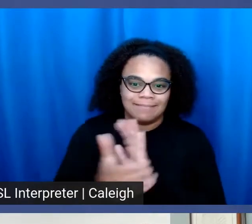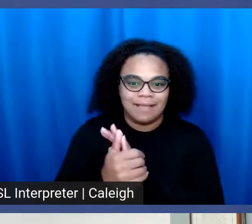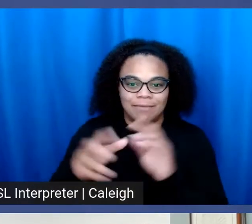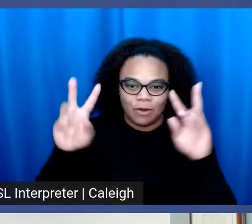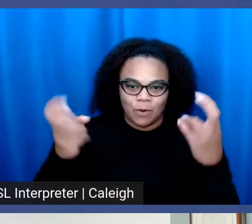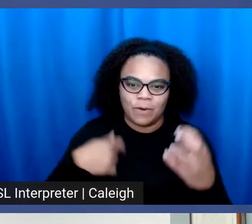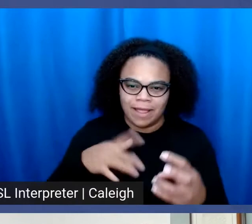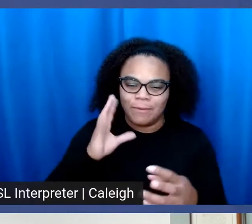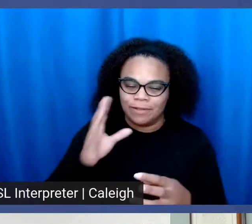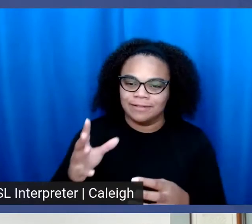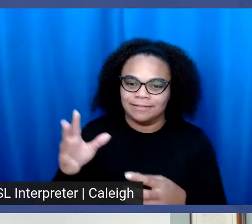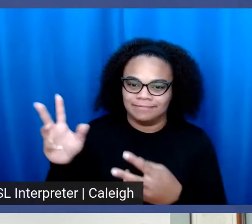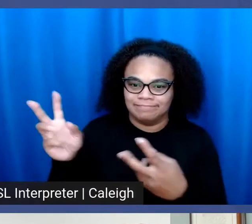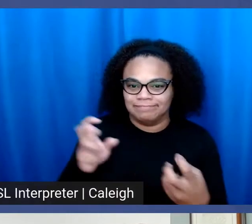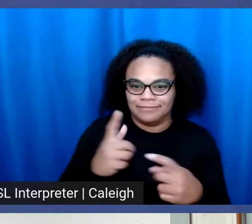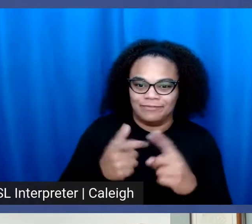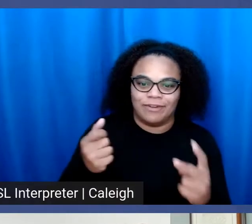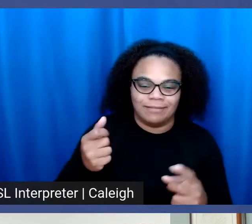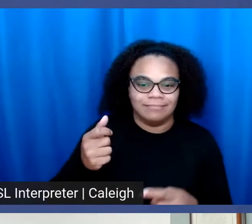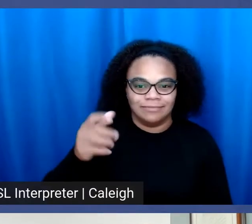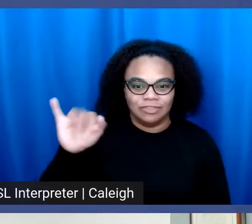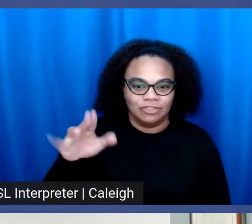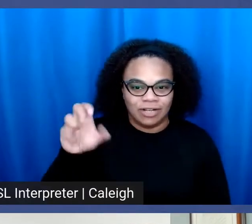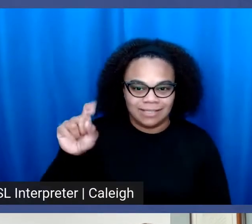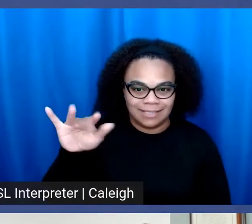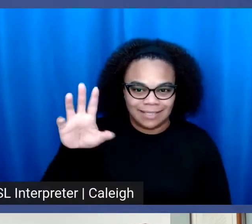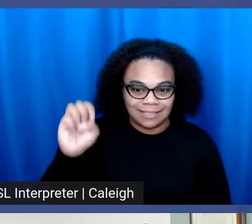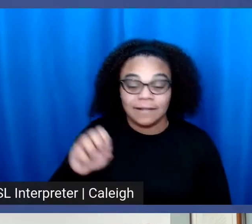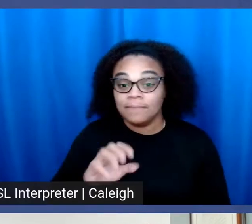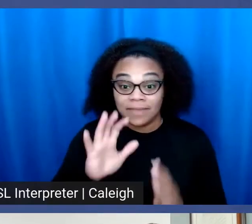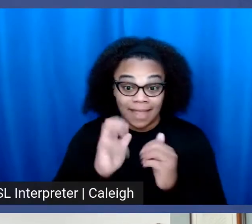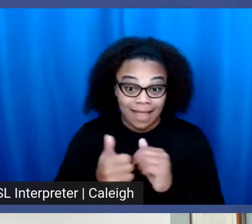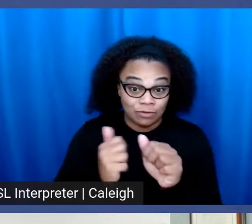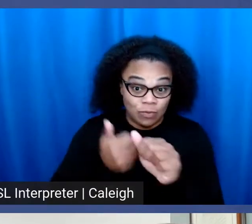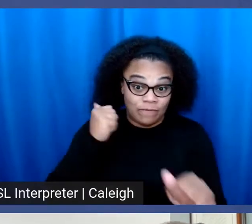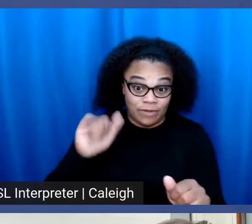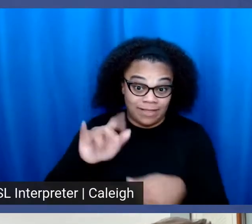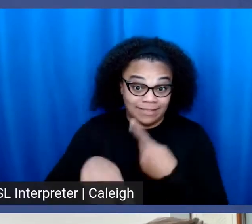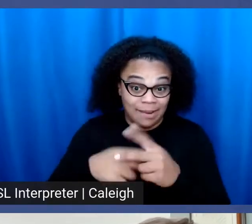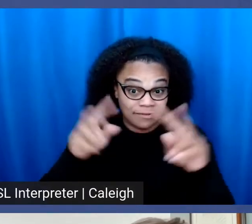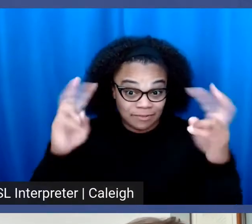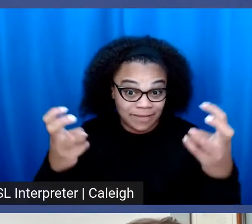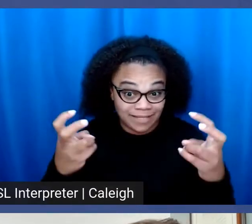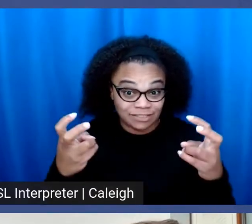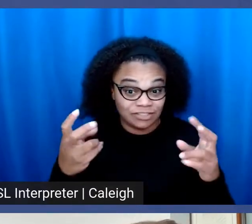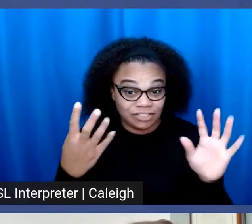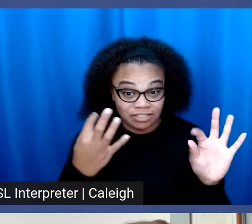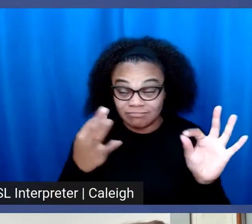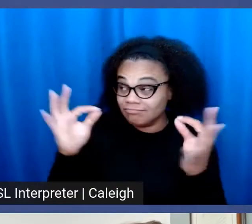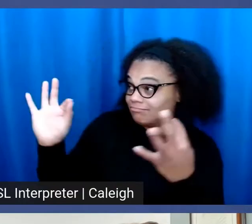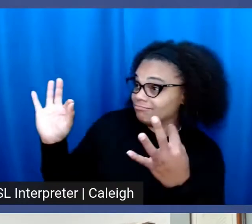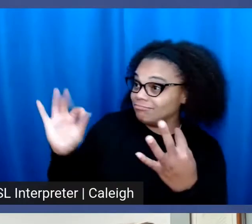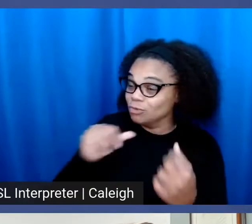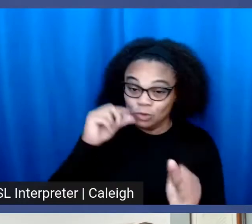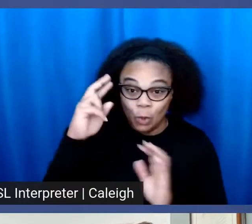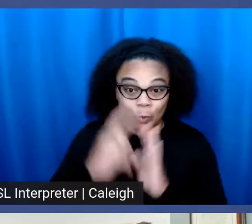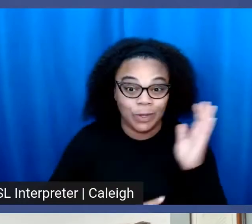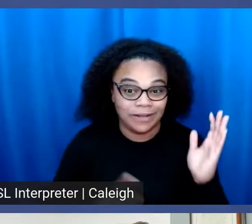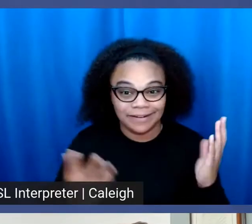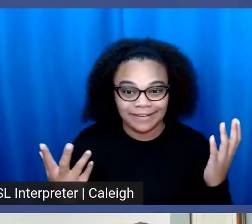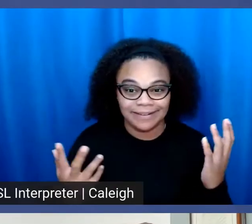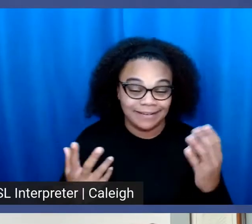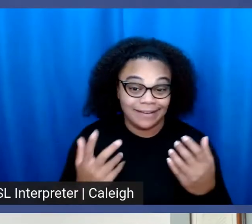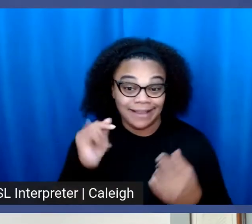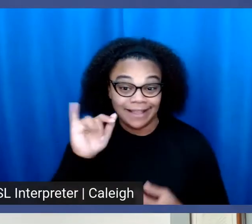like, the answer to this kind of speech is to simply avert your eyes, right? It's not the book for you. Great. There are others that will